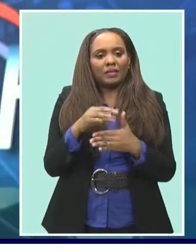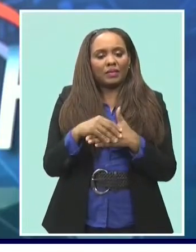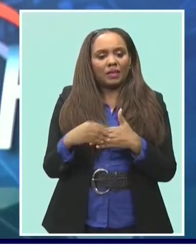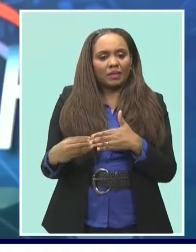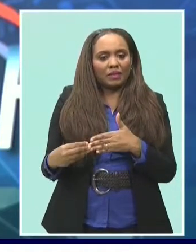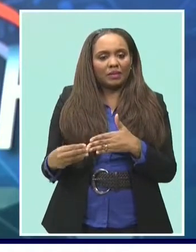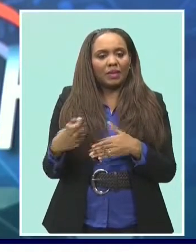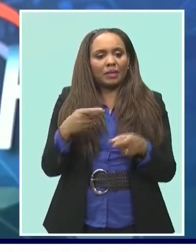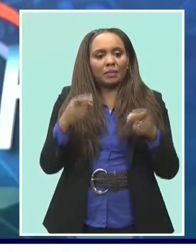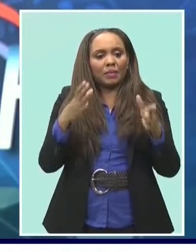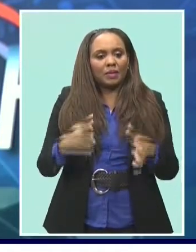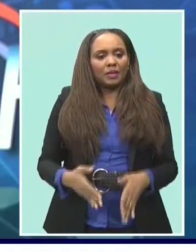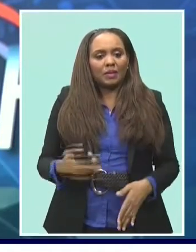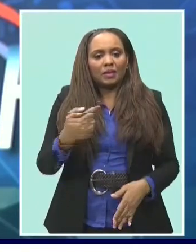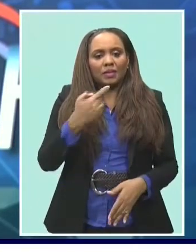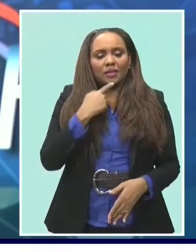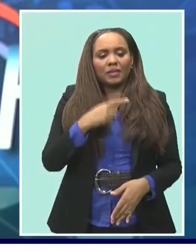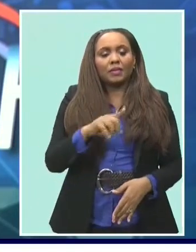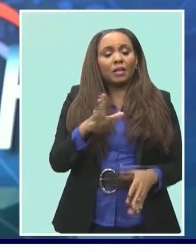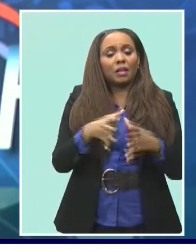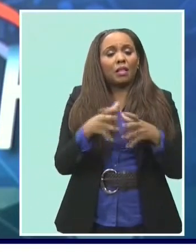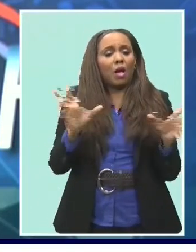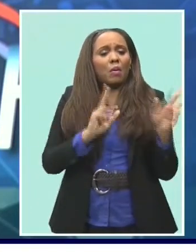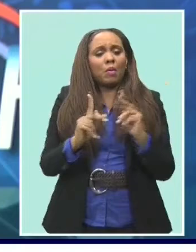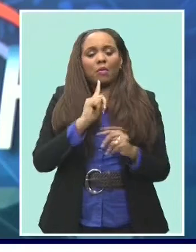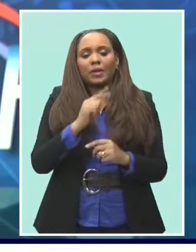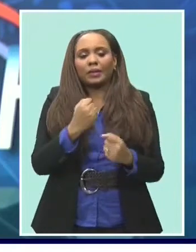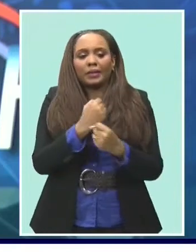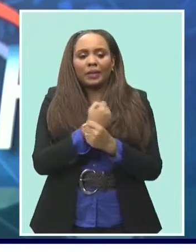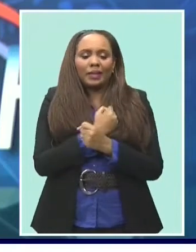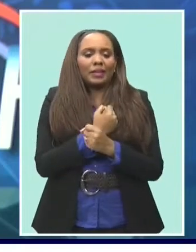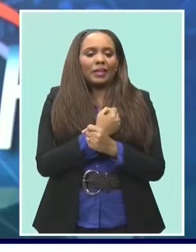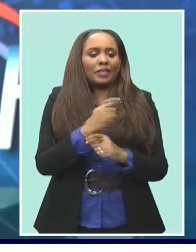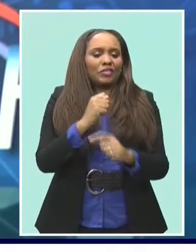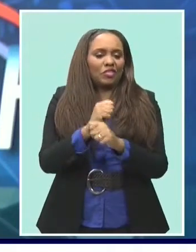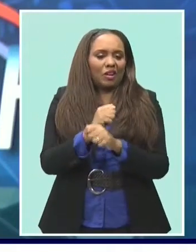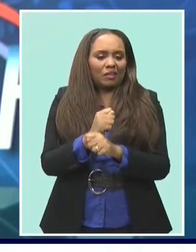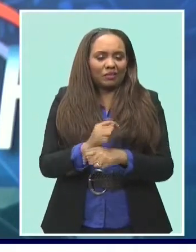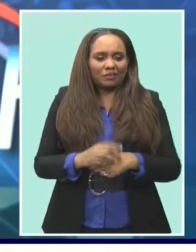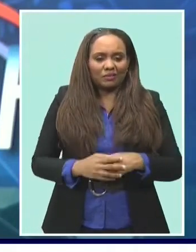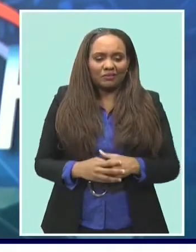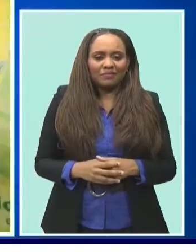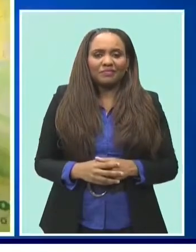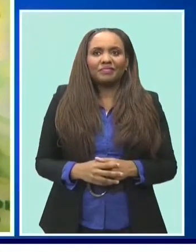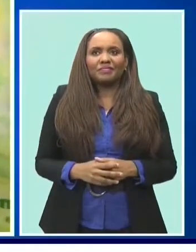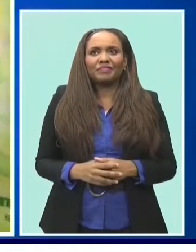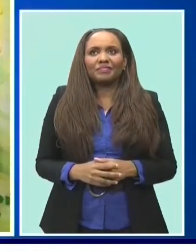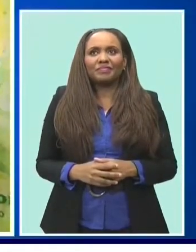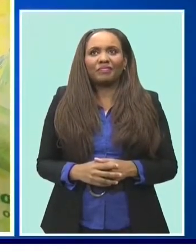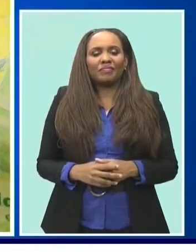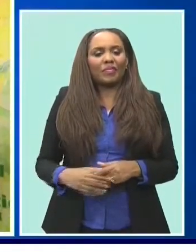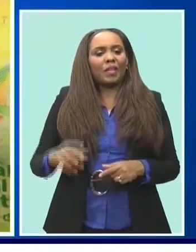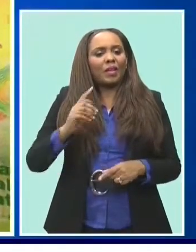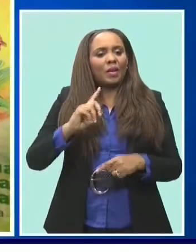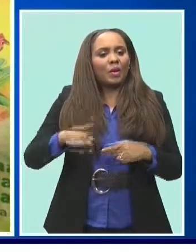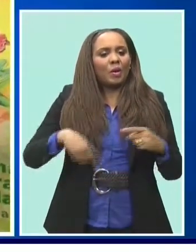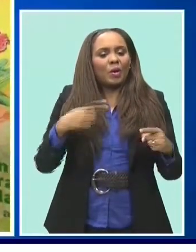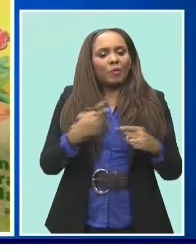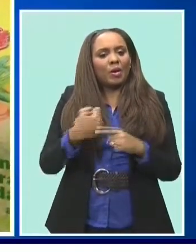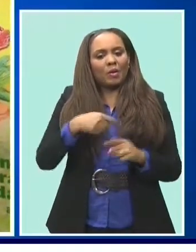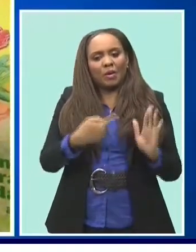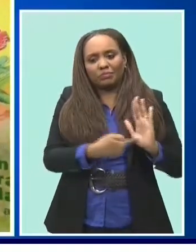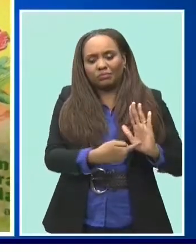MQI marketing manager Margaret Hoyt says it's a hit with the Barbadian public. Every time we put these vehicles out there,